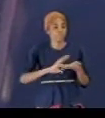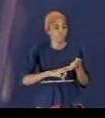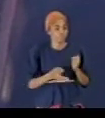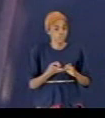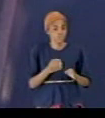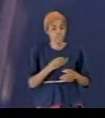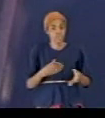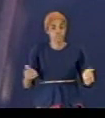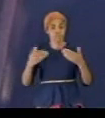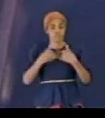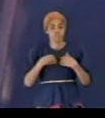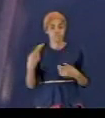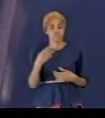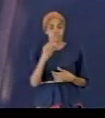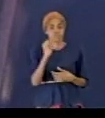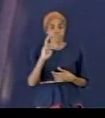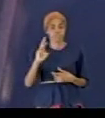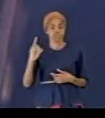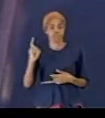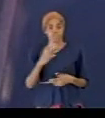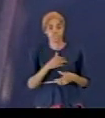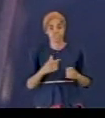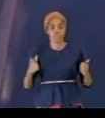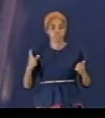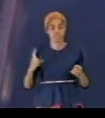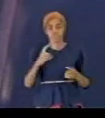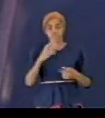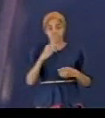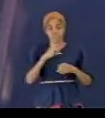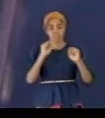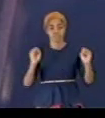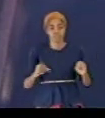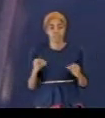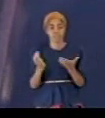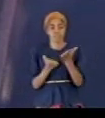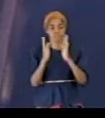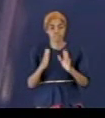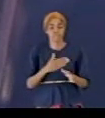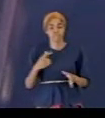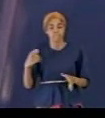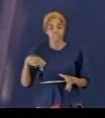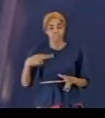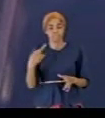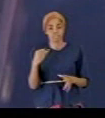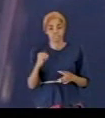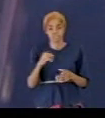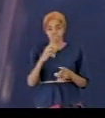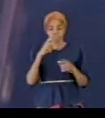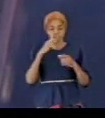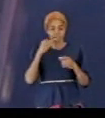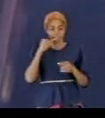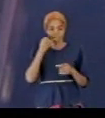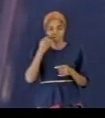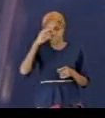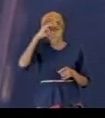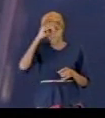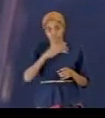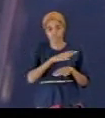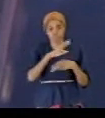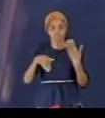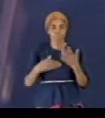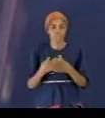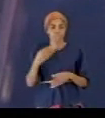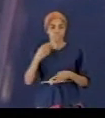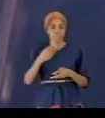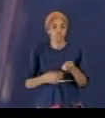great store of servants, and the Philistines envied him. For all the wells which his father's servants had digged